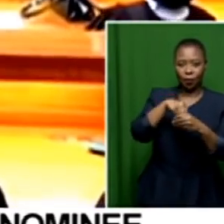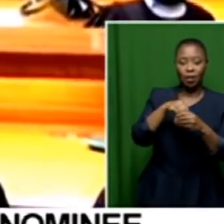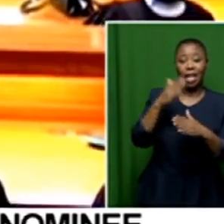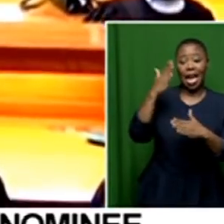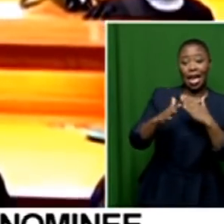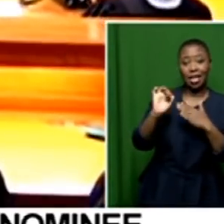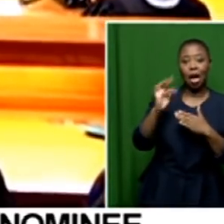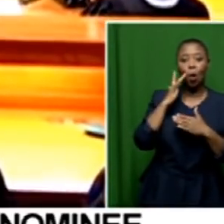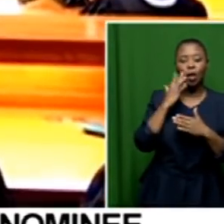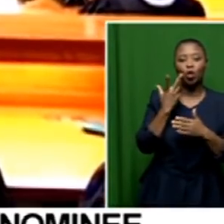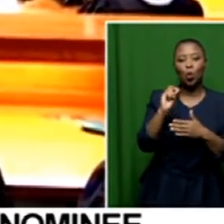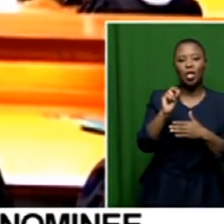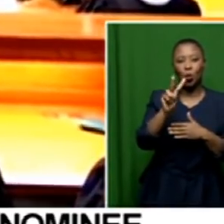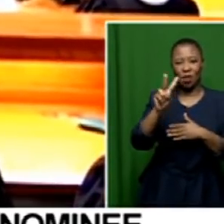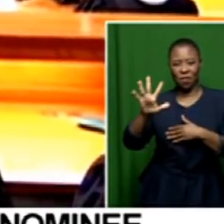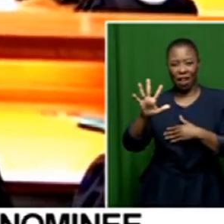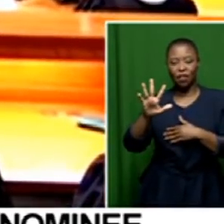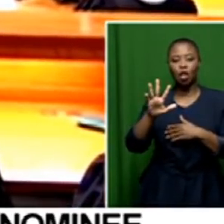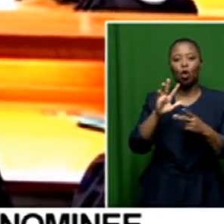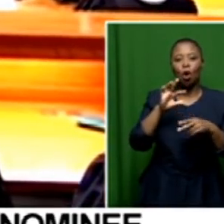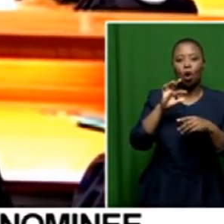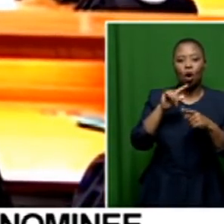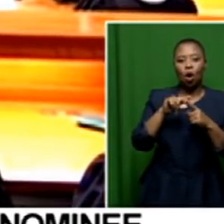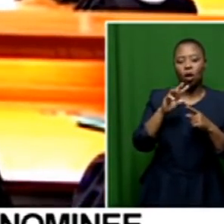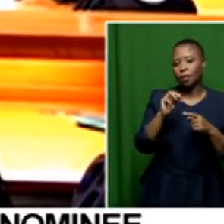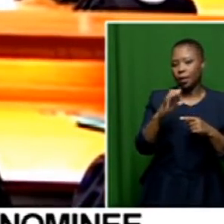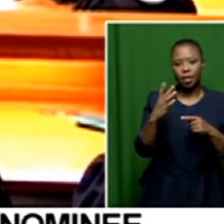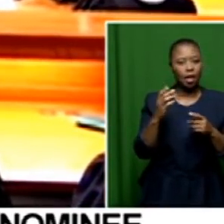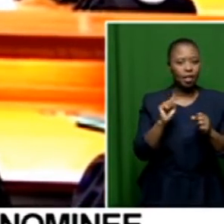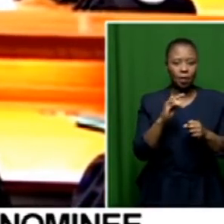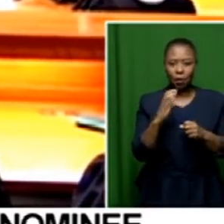2025. Mercedes Besant, SABC News, Parliament.